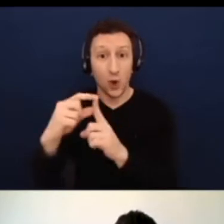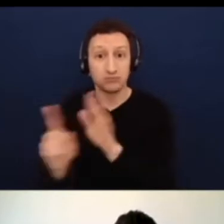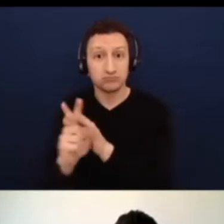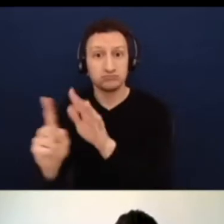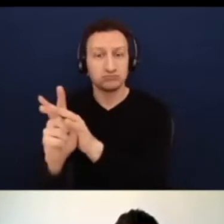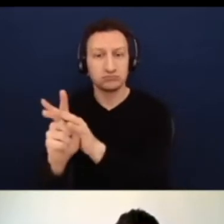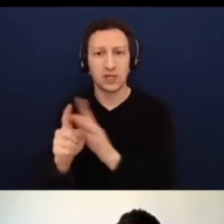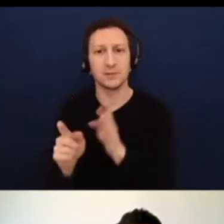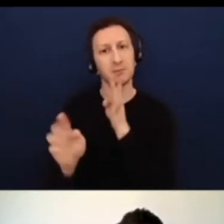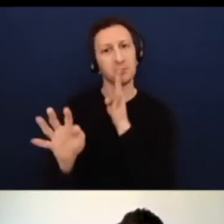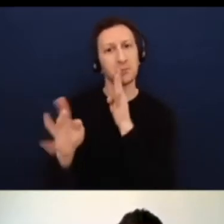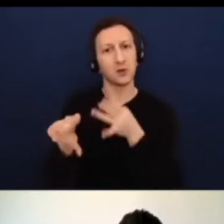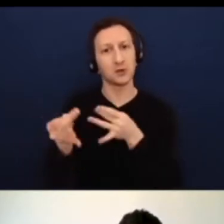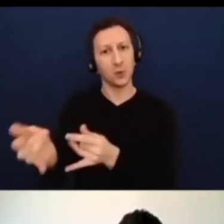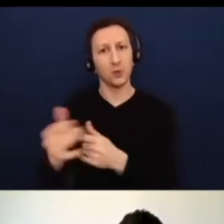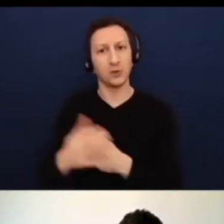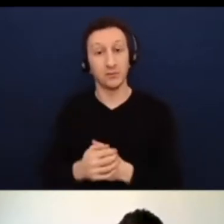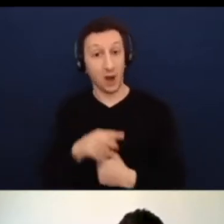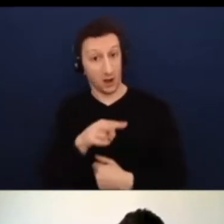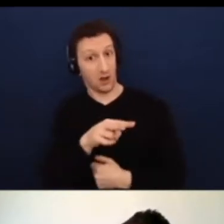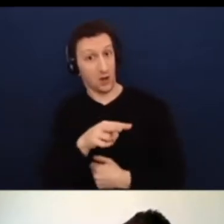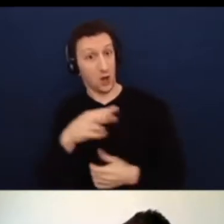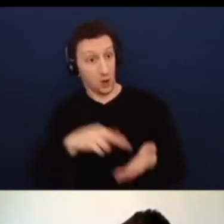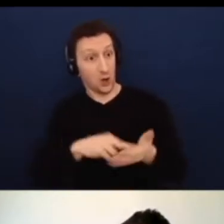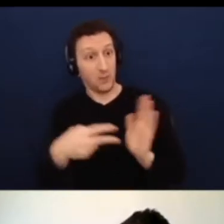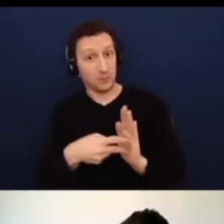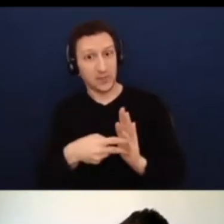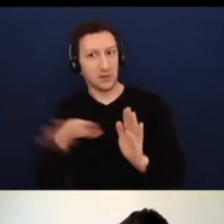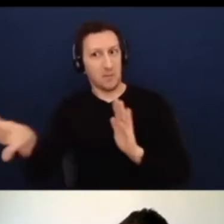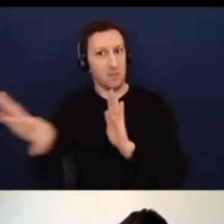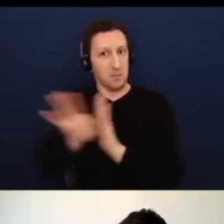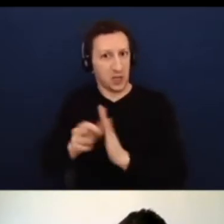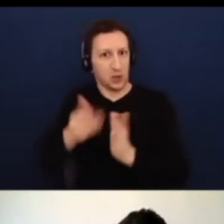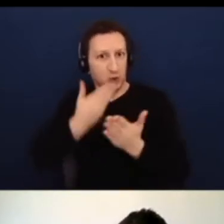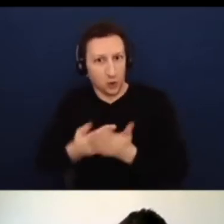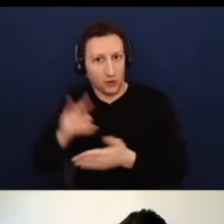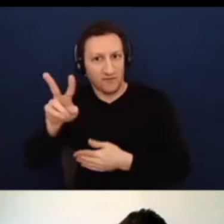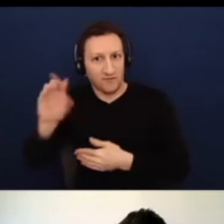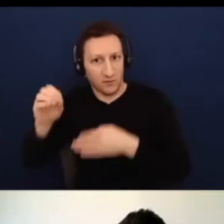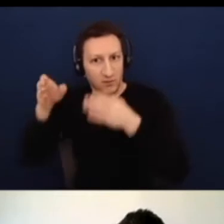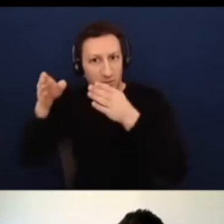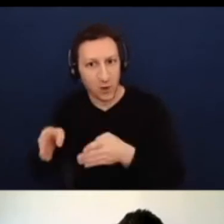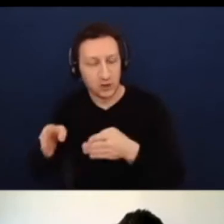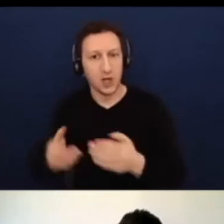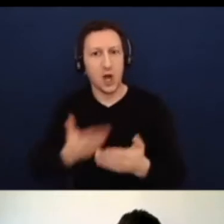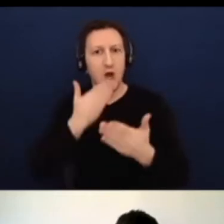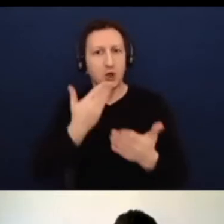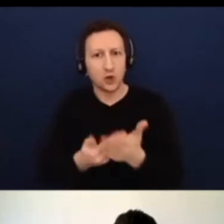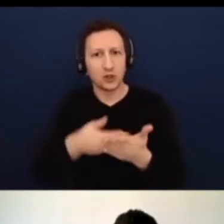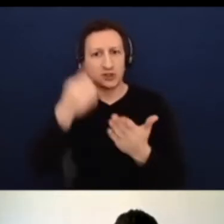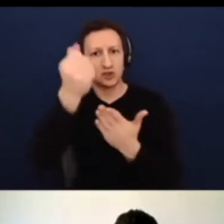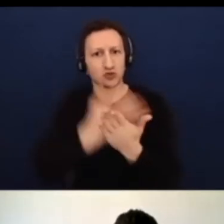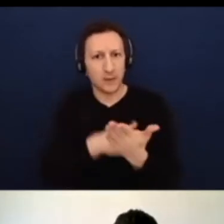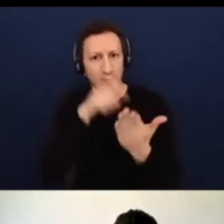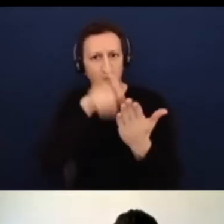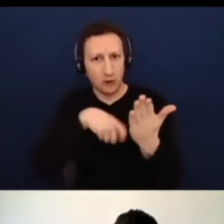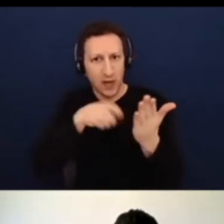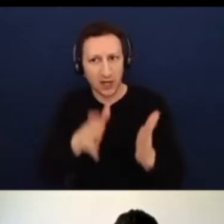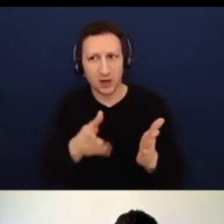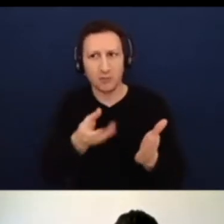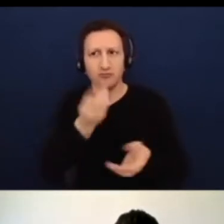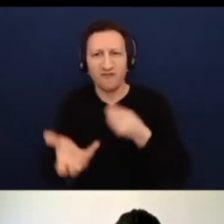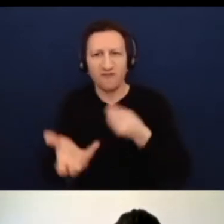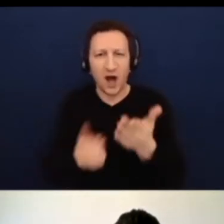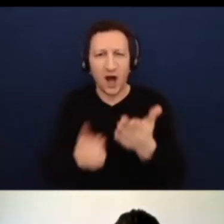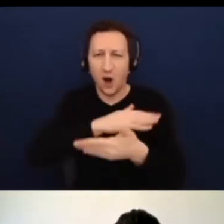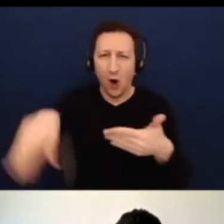authentic because it was well cast and the script was well written, so it defined the details that you needed. Some of the things that you were talking